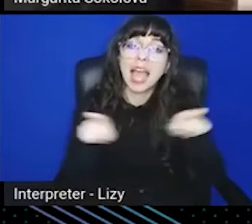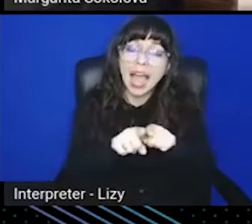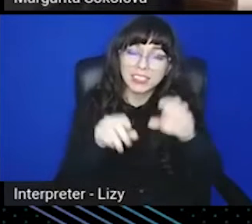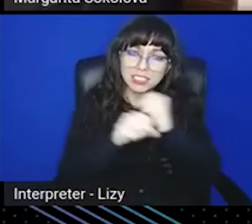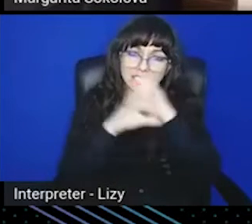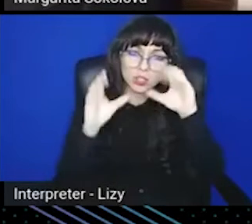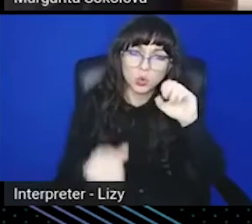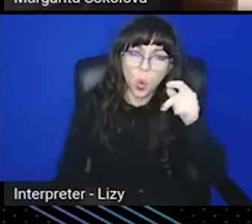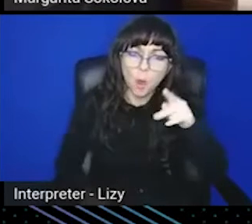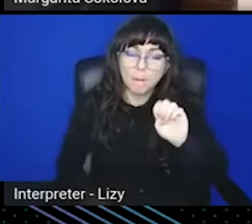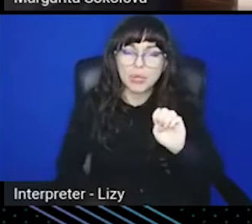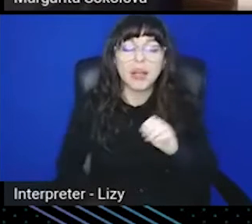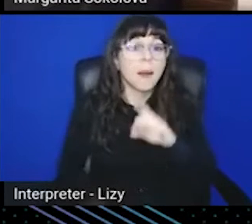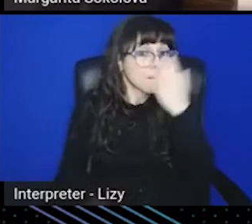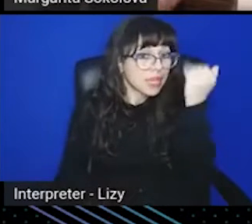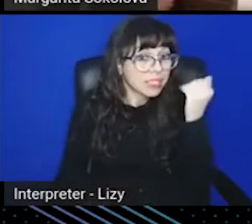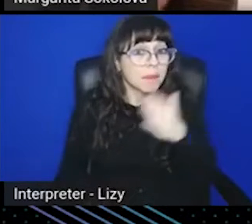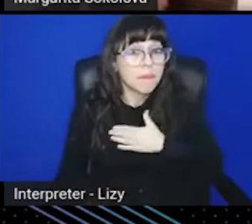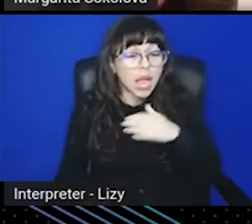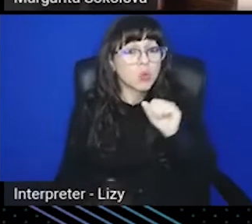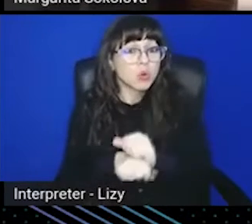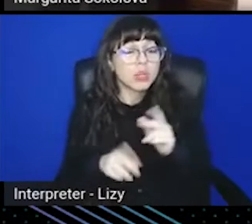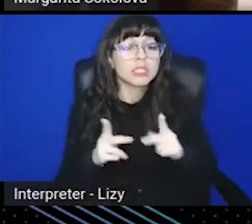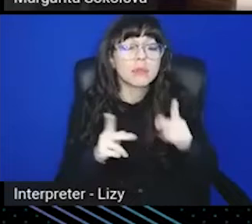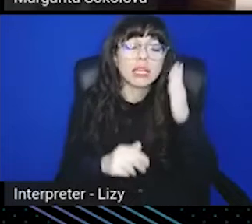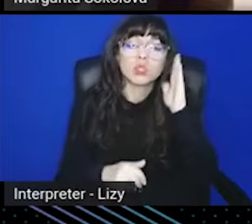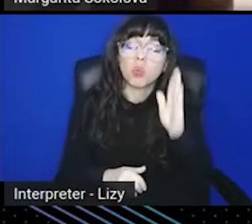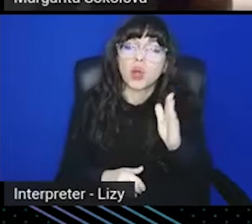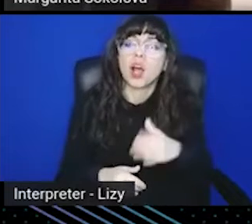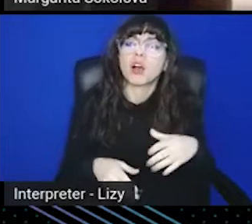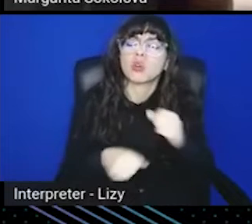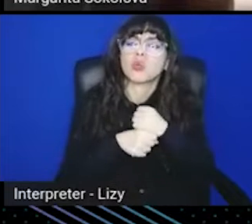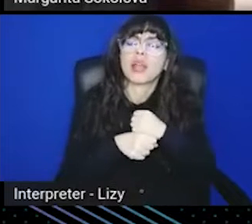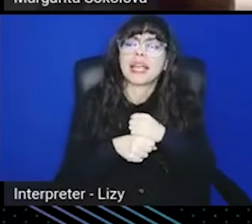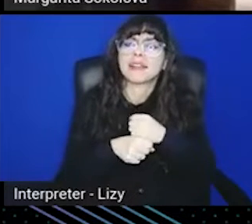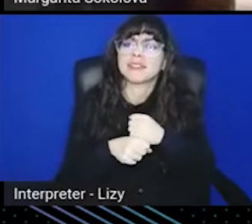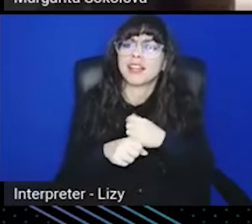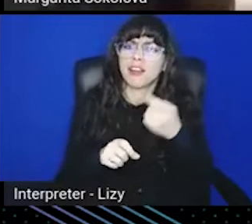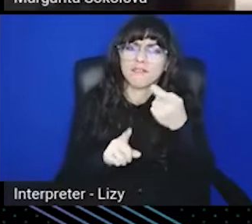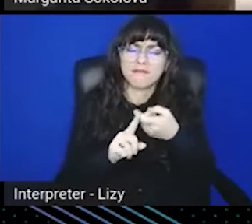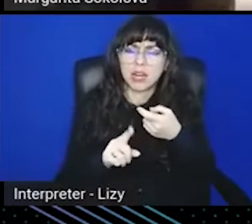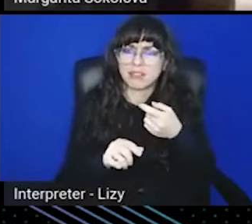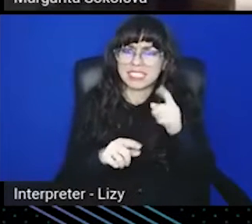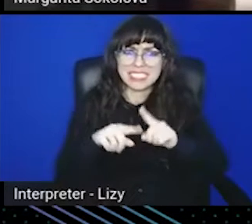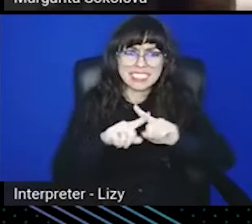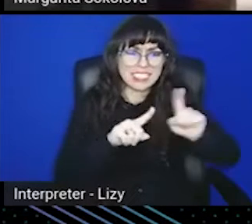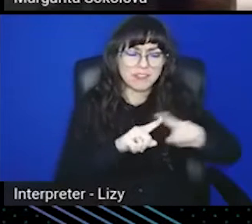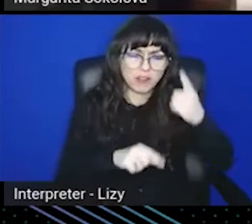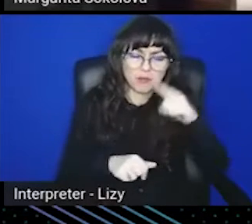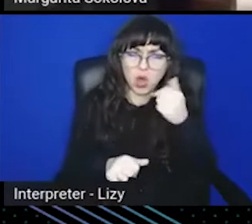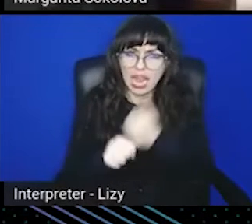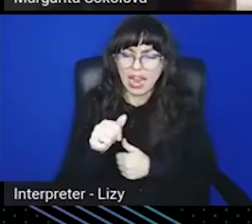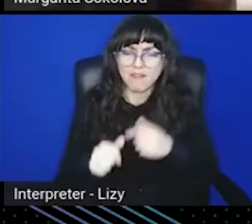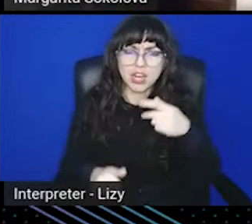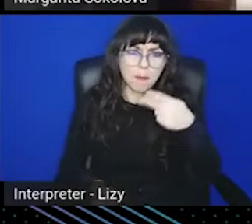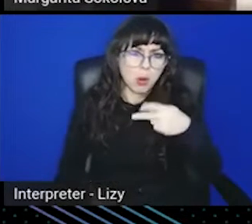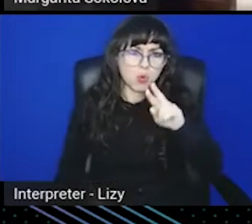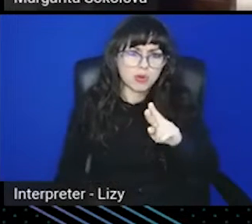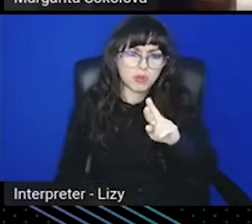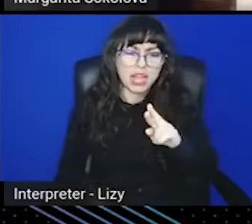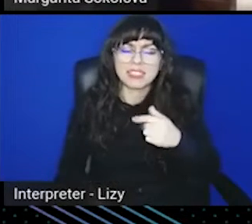Because my workspaces will be created dynamically by every pull request, I don't know ahead of time what the name of those workspaces will